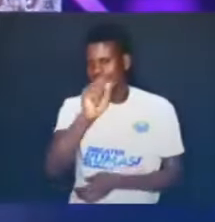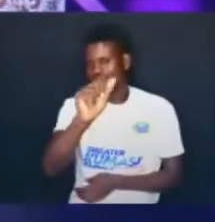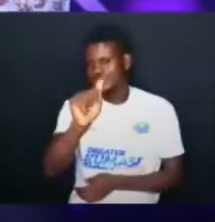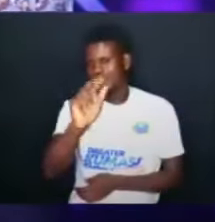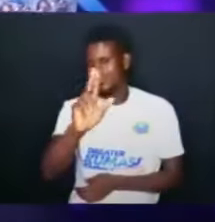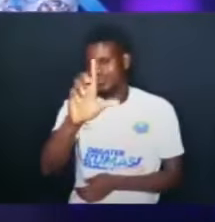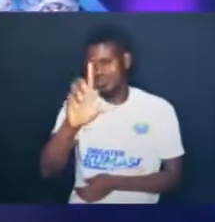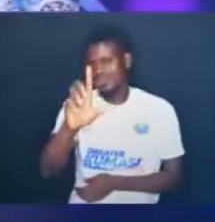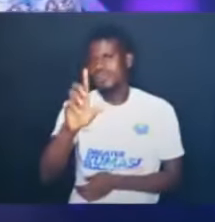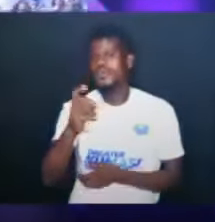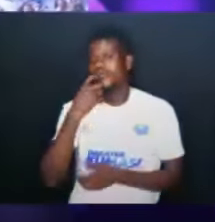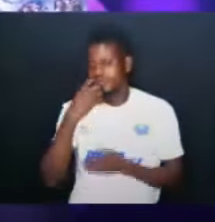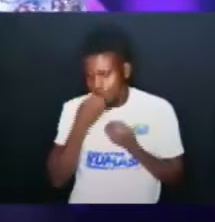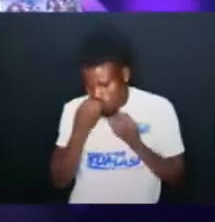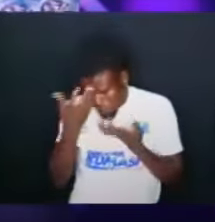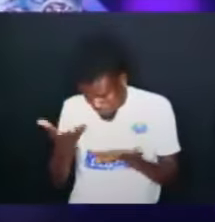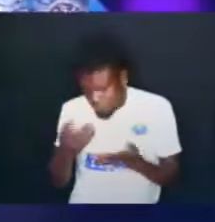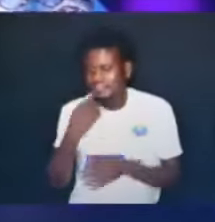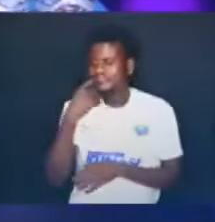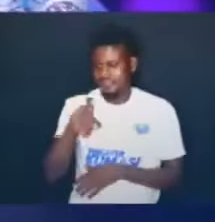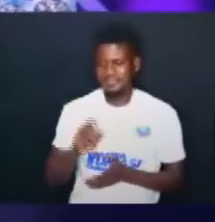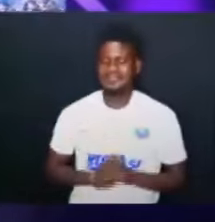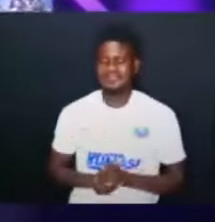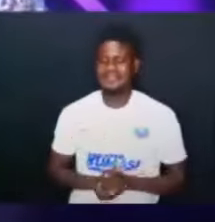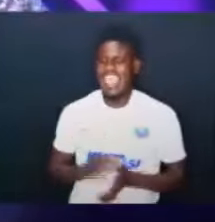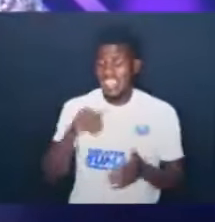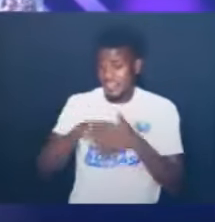Now verse 7.